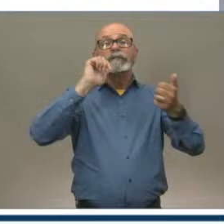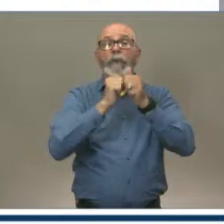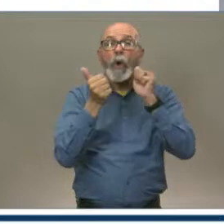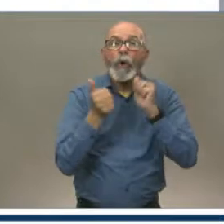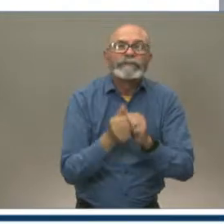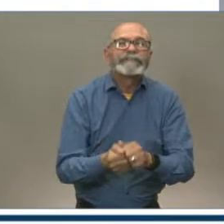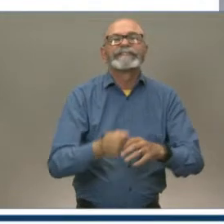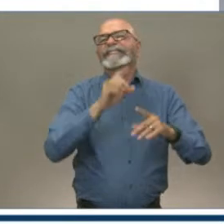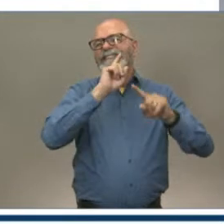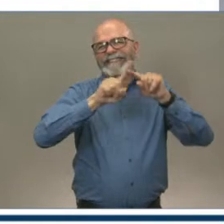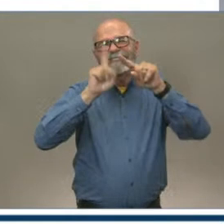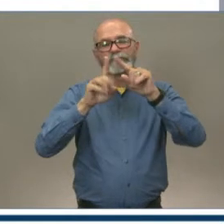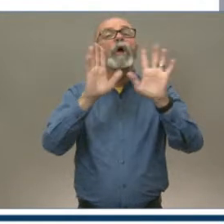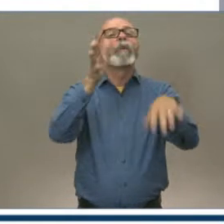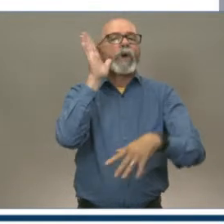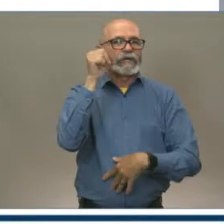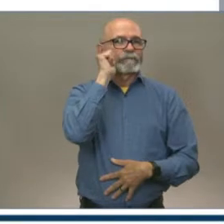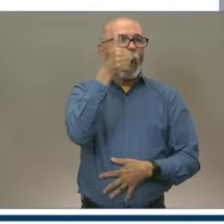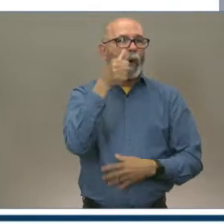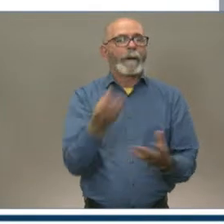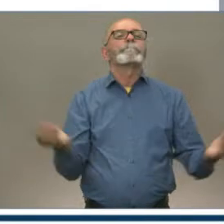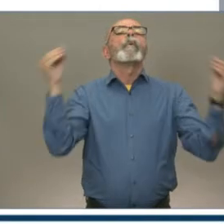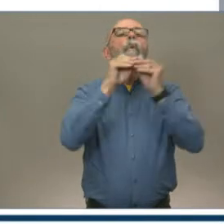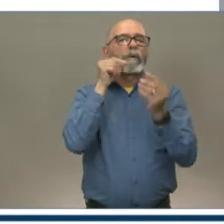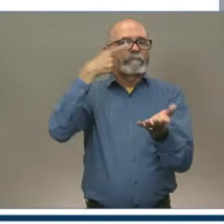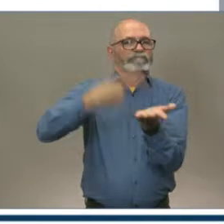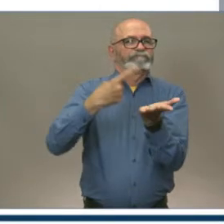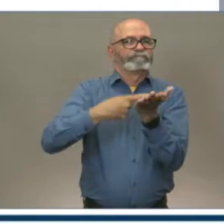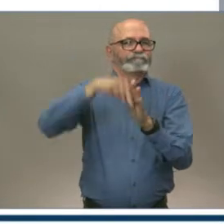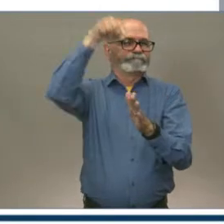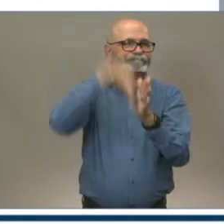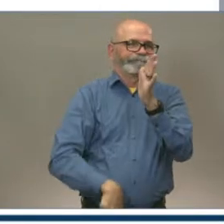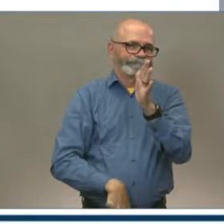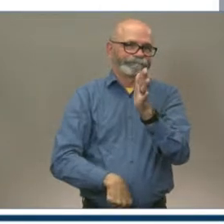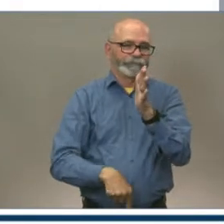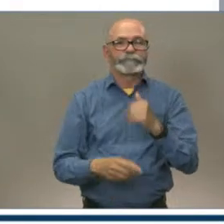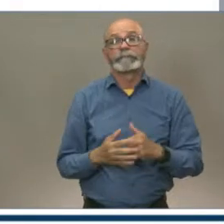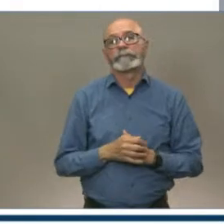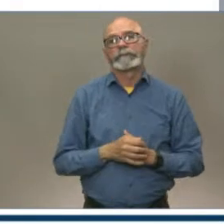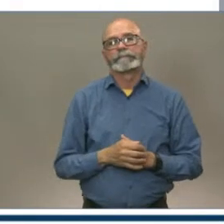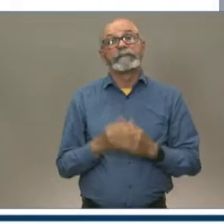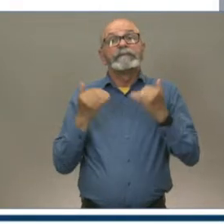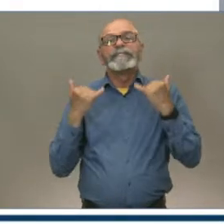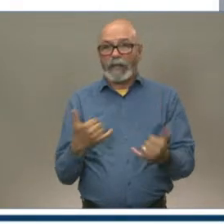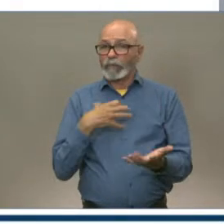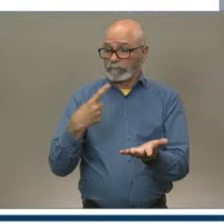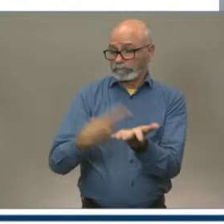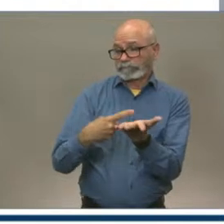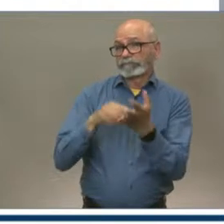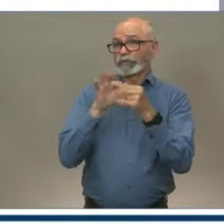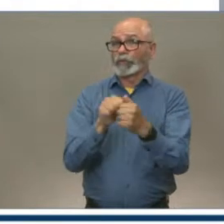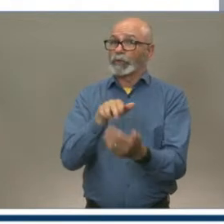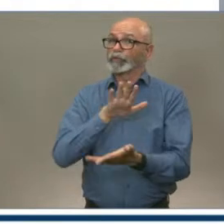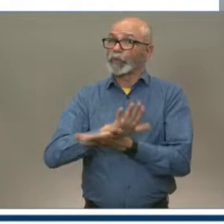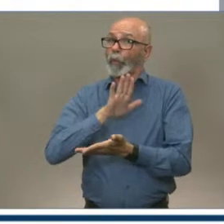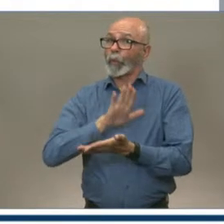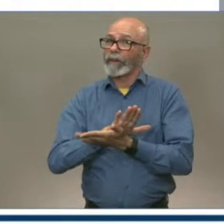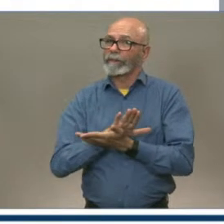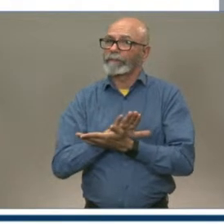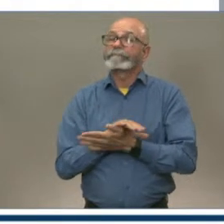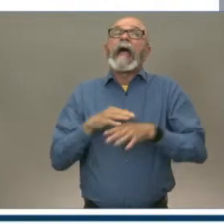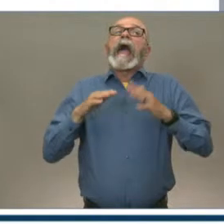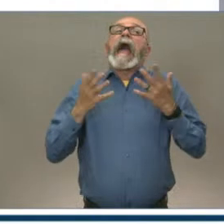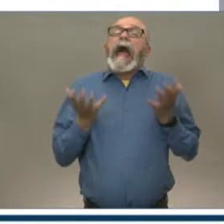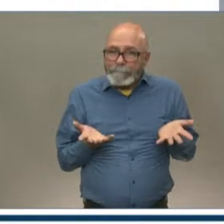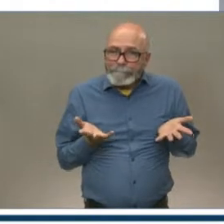tomorrow. Now, before I turn it over to Dr. Strang, I want to take a moment to talk about our schools. Let me start by thanking all of